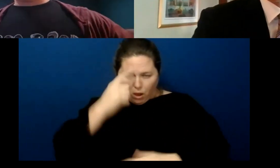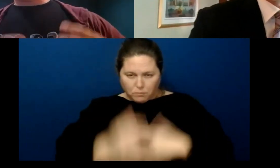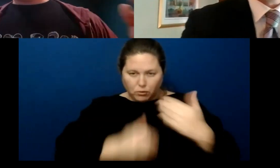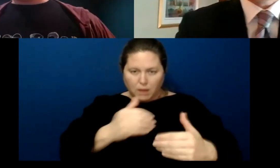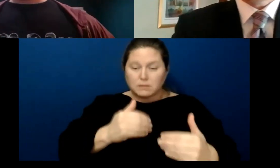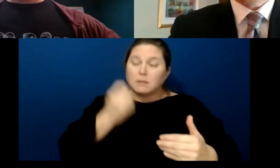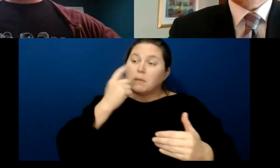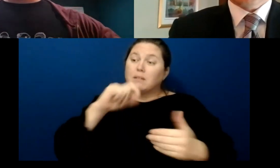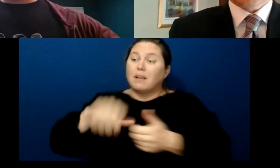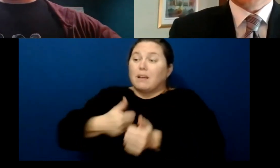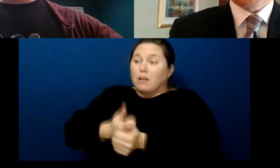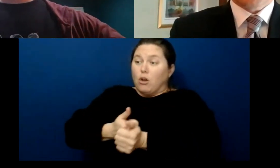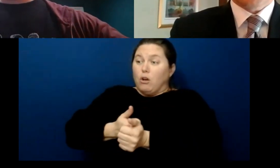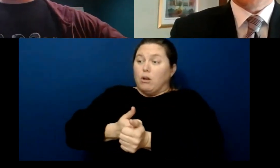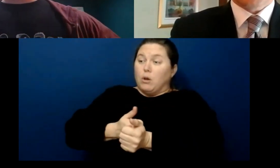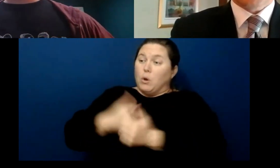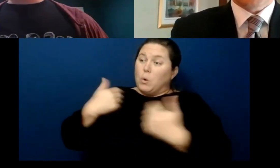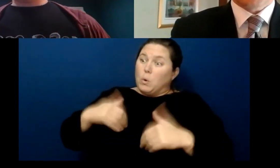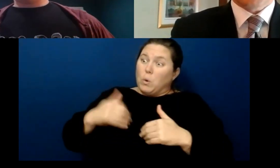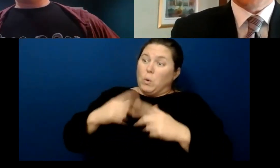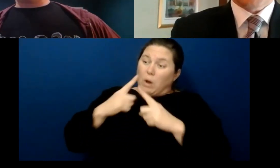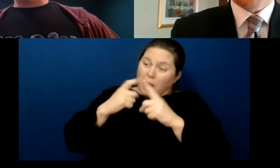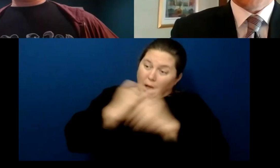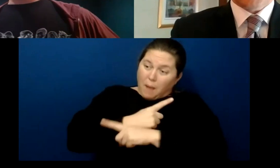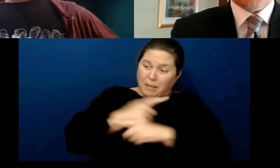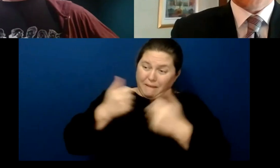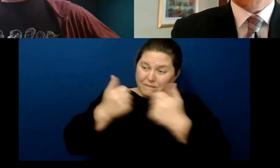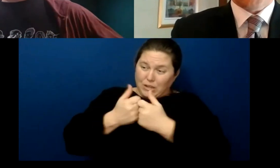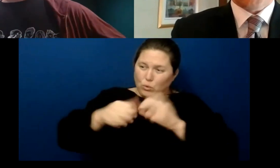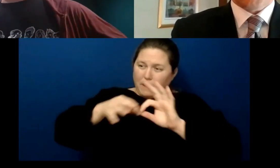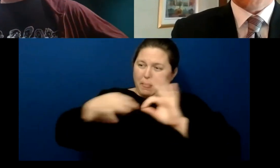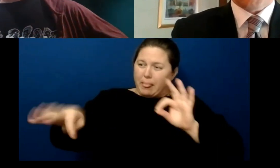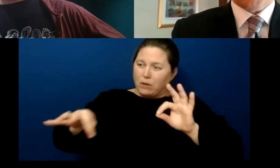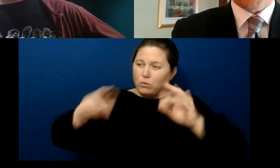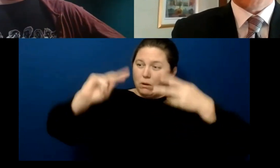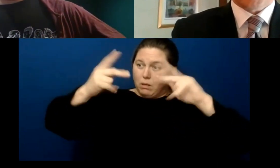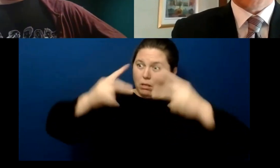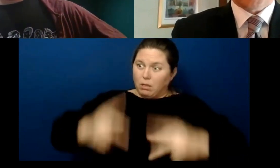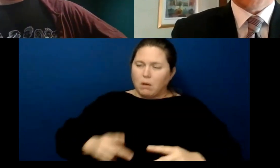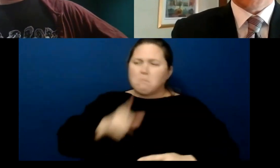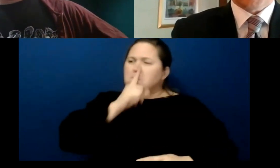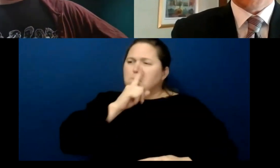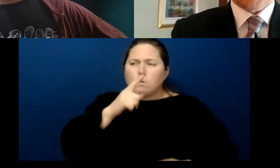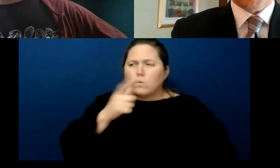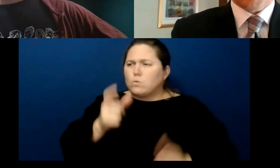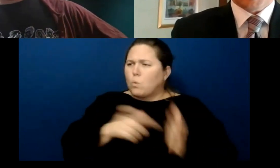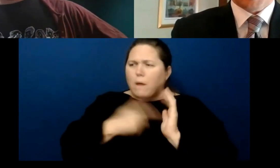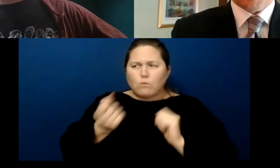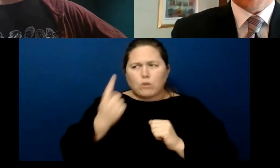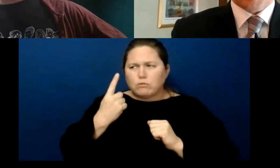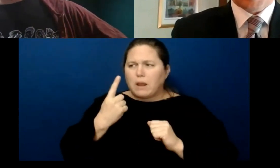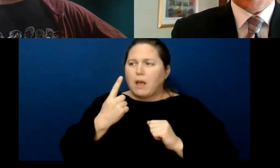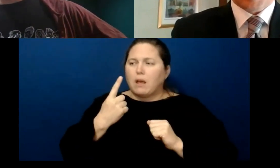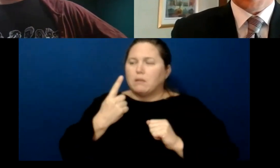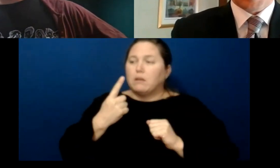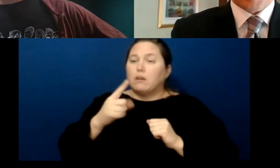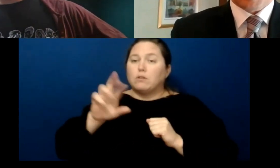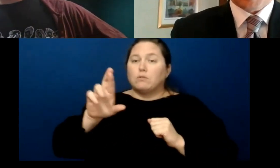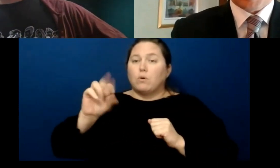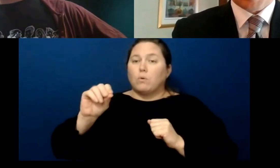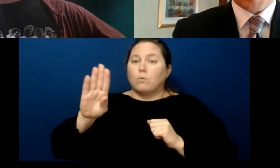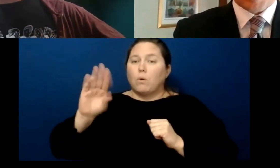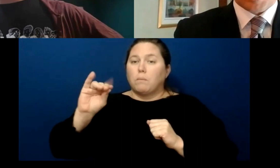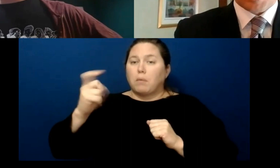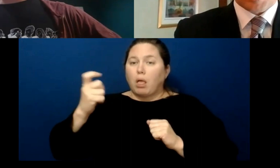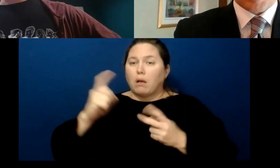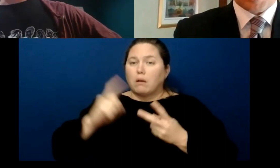really potentially complicated video game languages. So just taking some time, poking on Roblox in Minecraft and looking